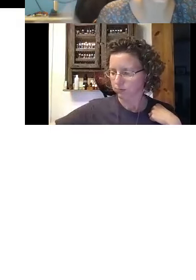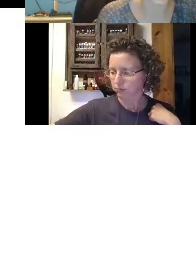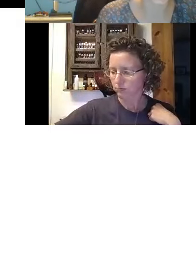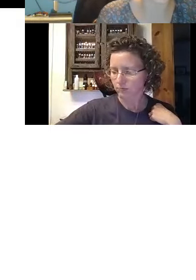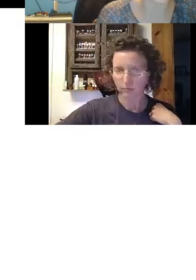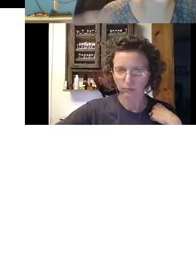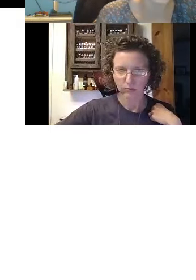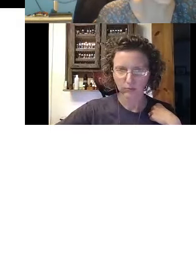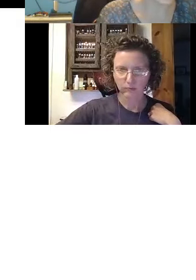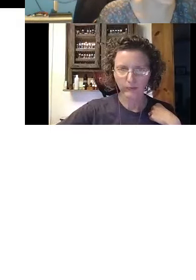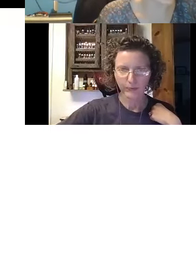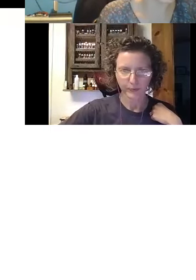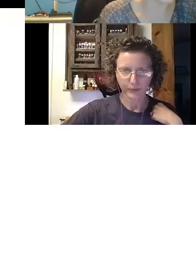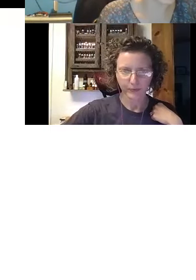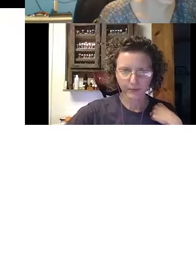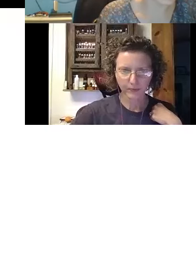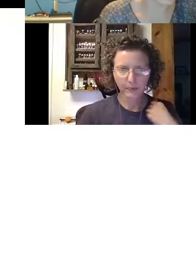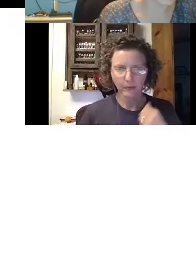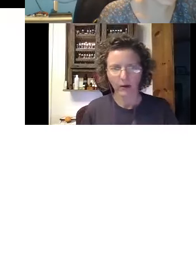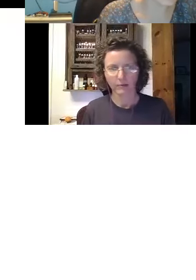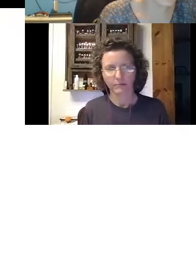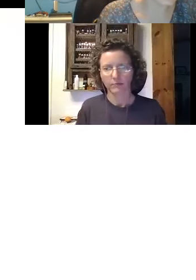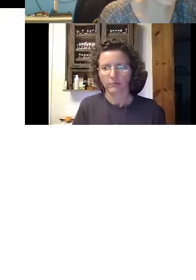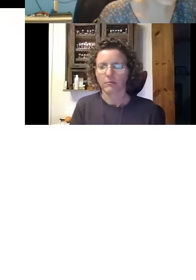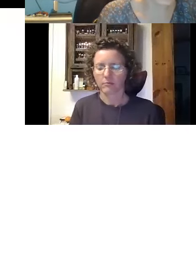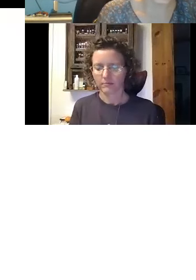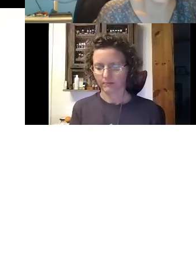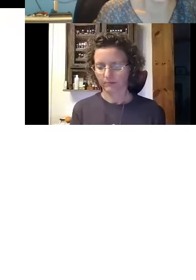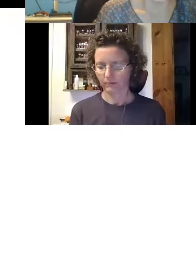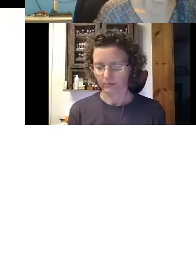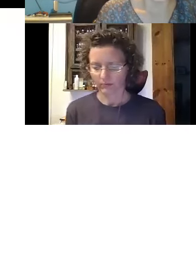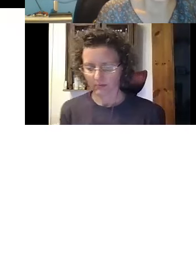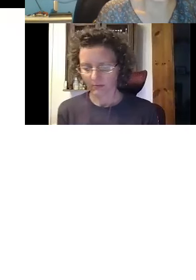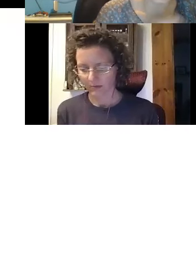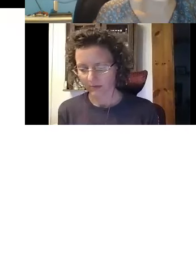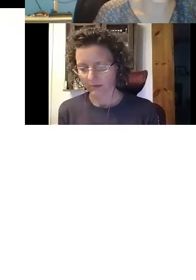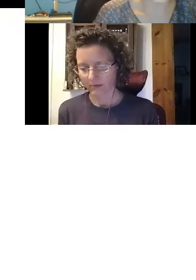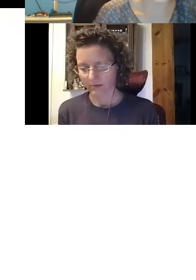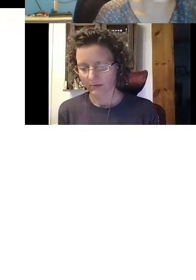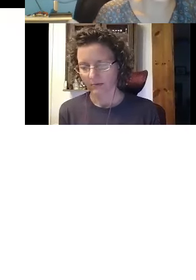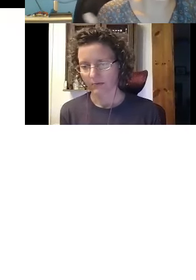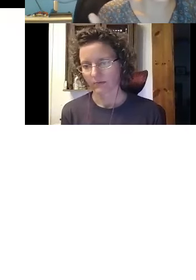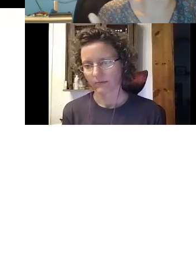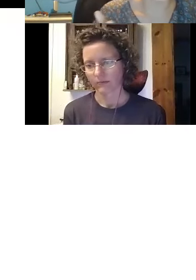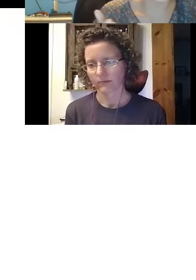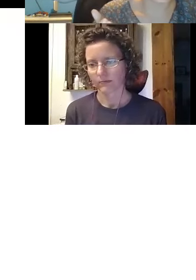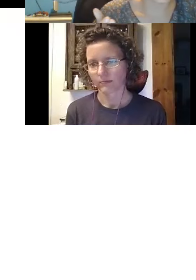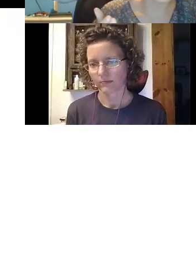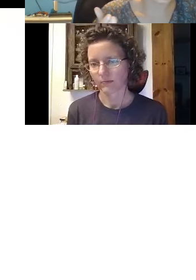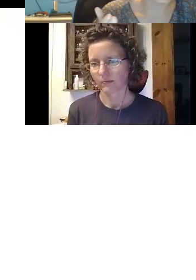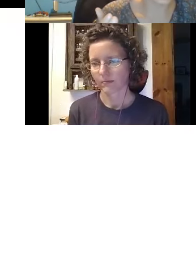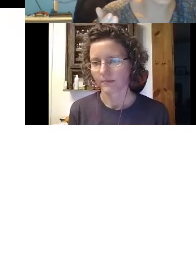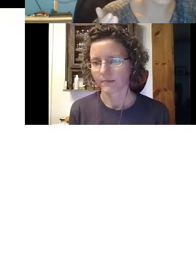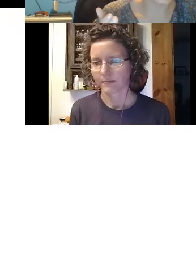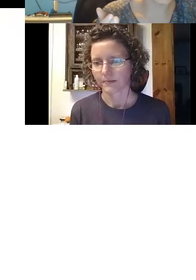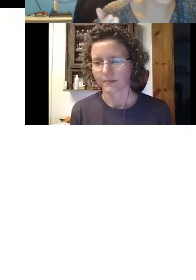lifestyle change. One of the things that in my journey, I found that